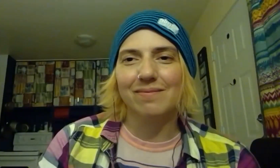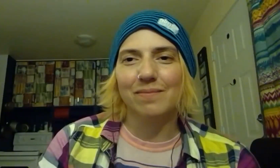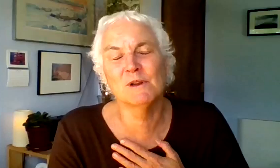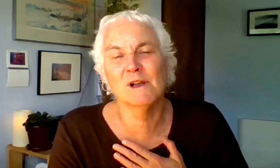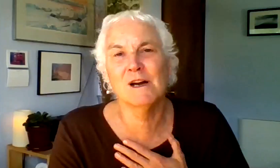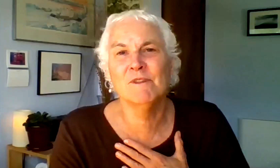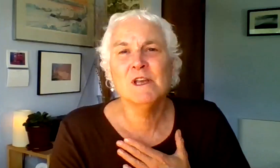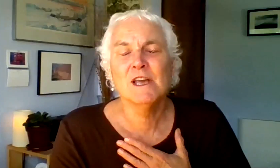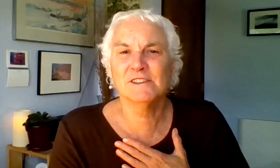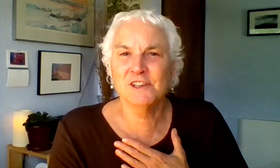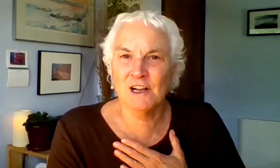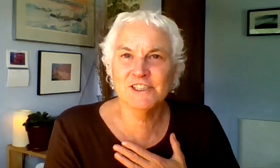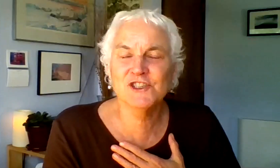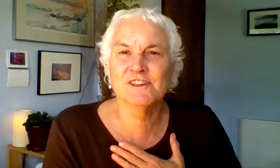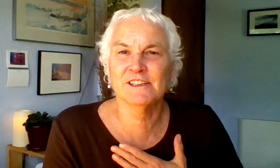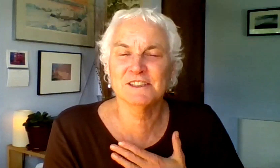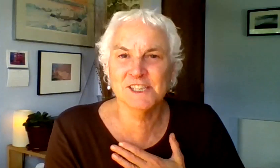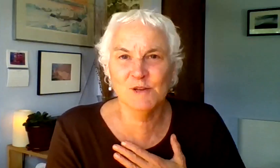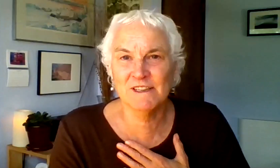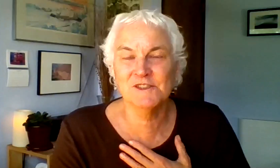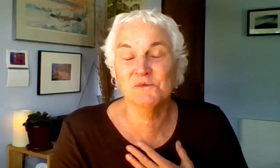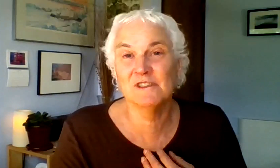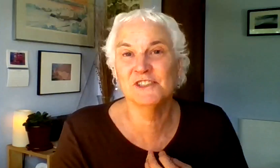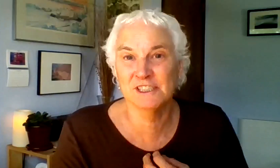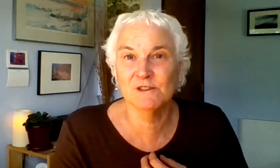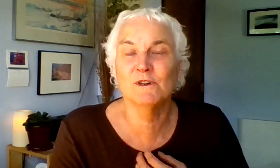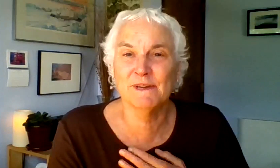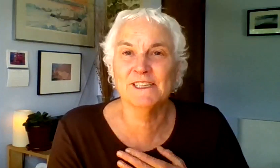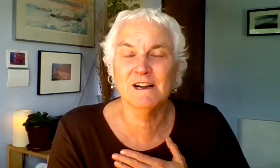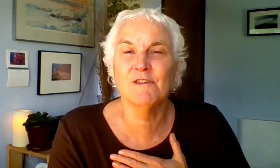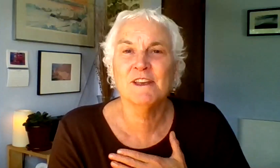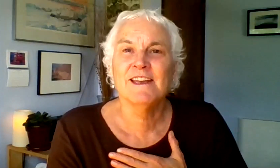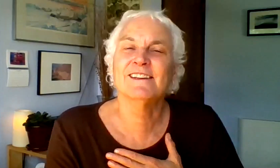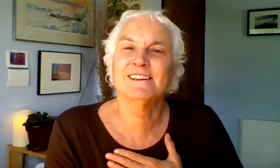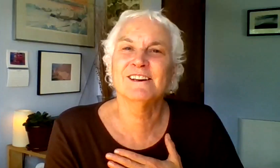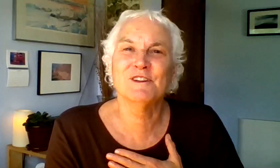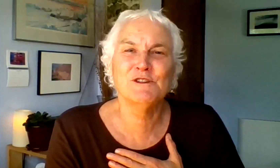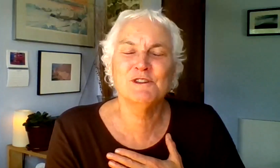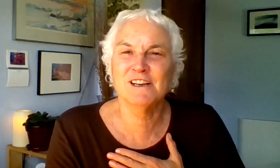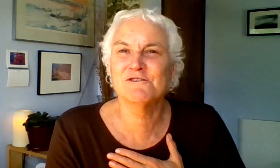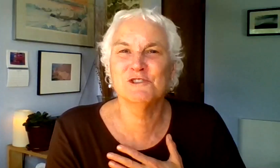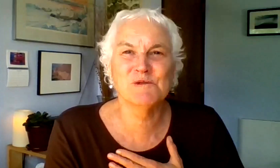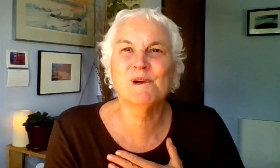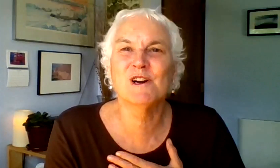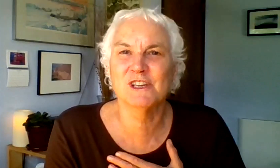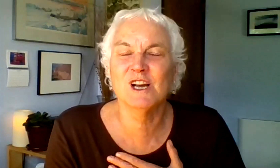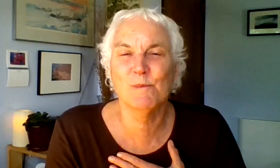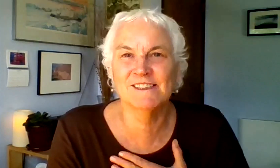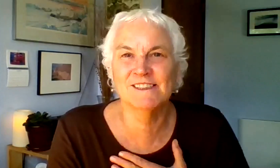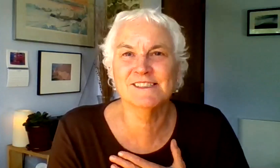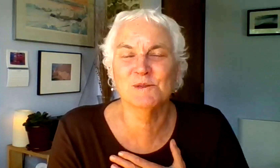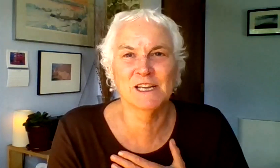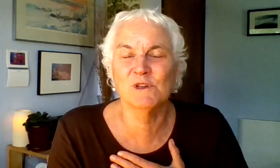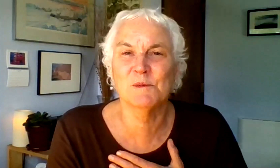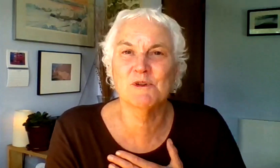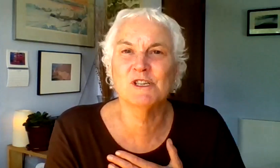appreciate that when people acknowledge that a stigma is a real deal with mental health. And you guys are doing your part to